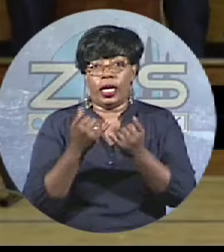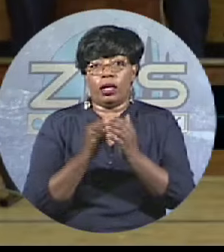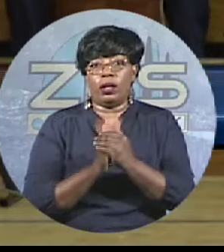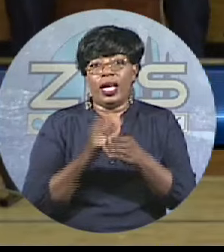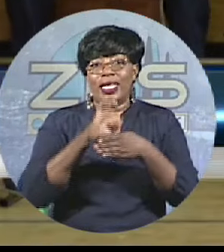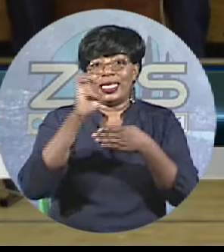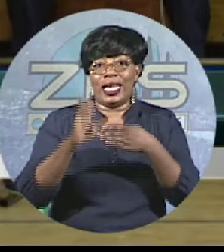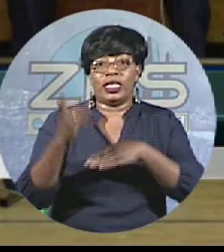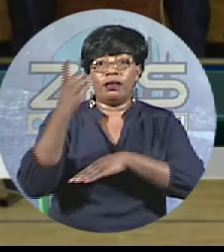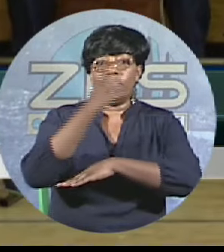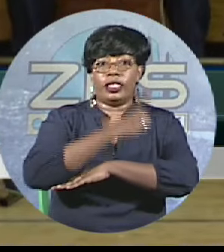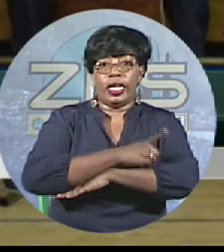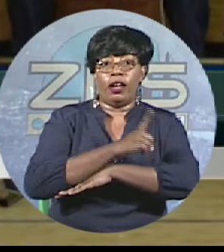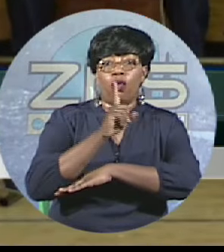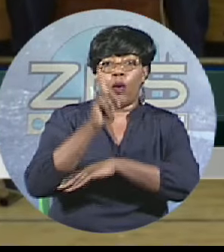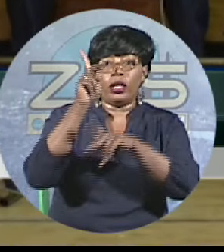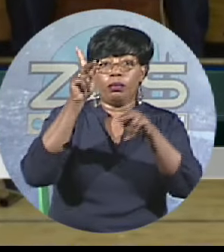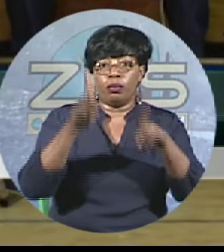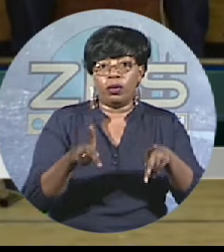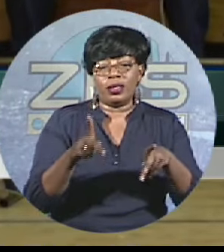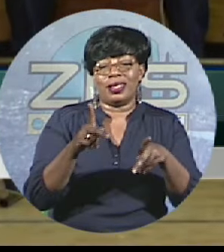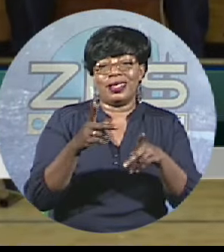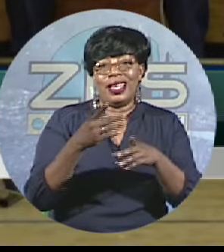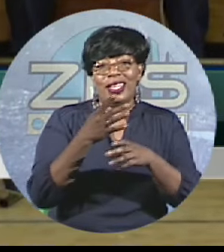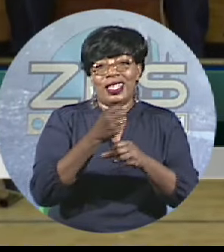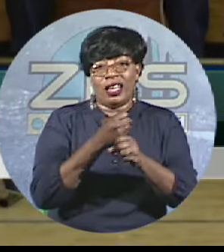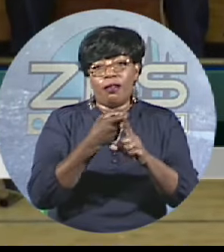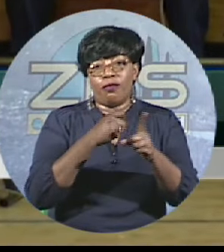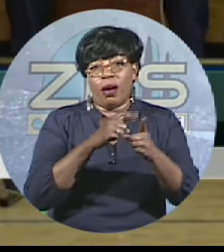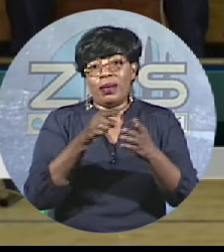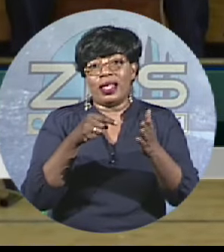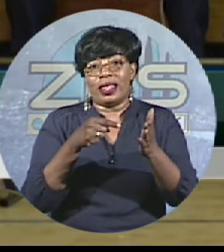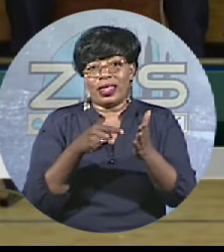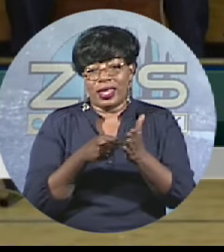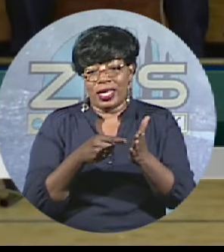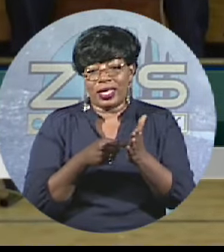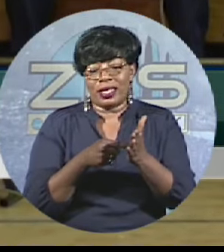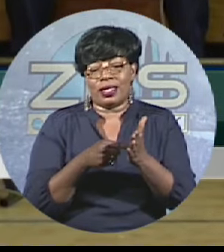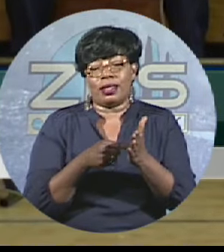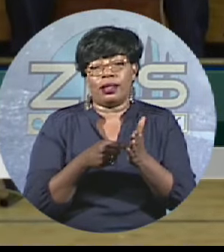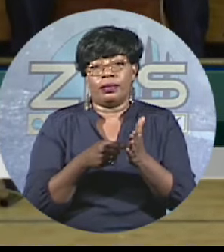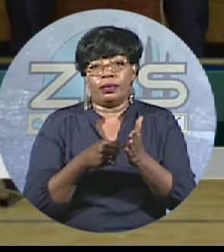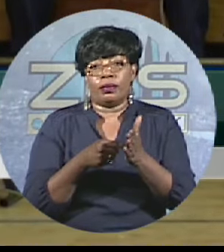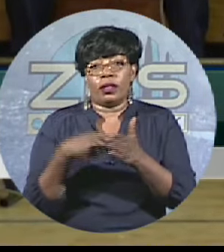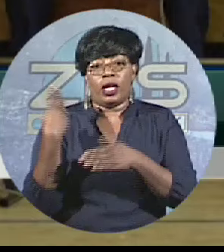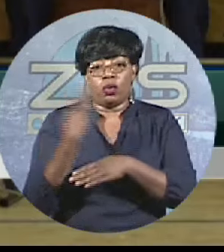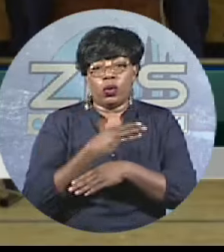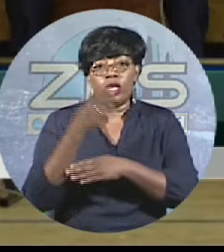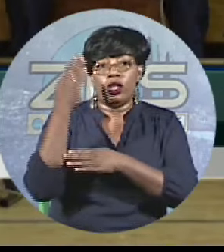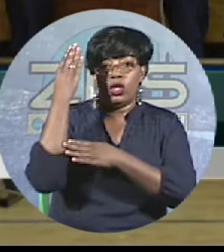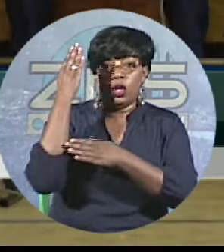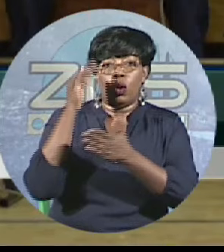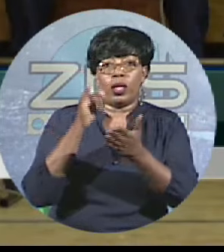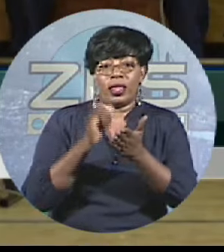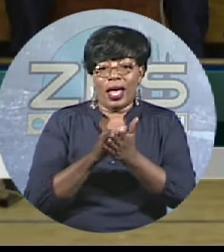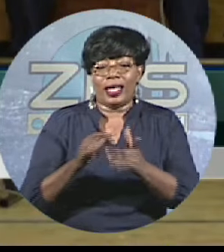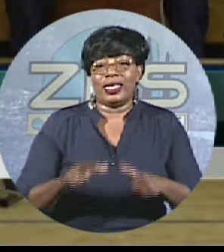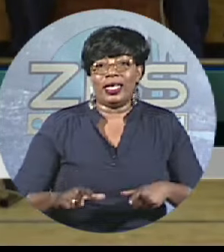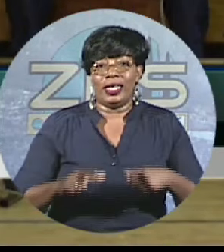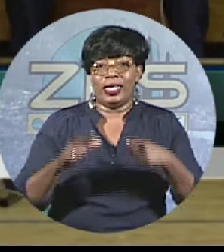day, if only one person takes away something positive from this initiative, then we know that our